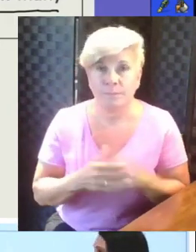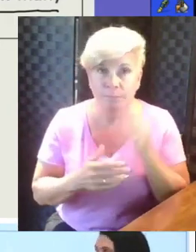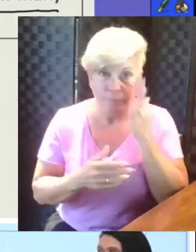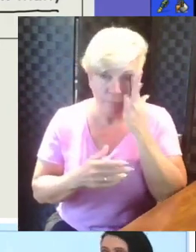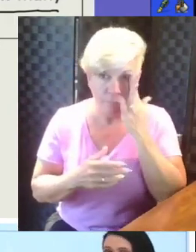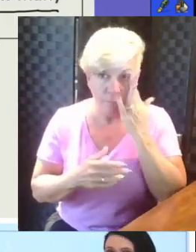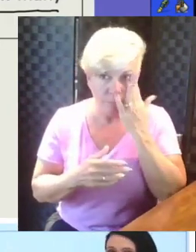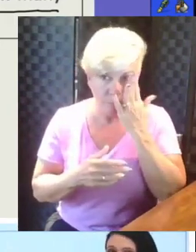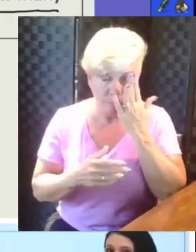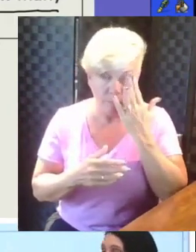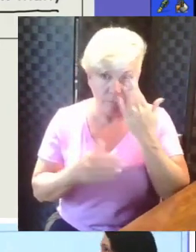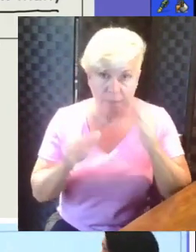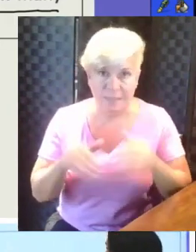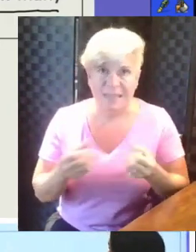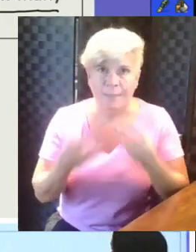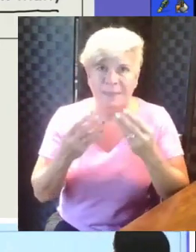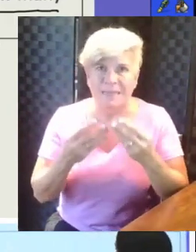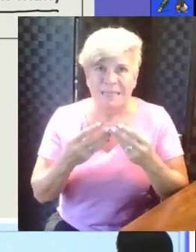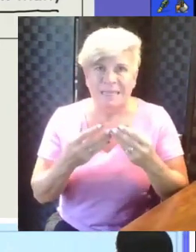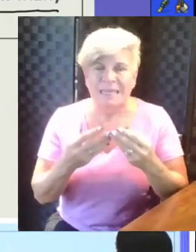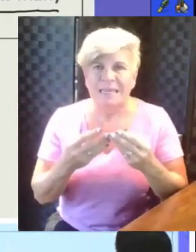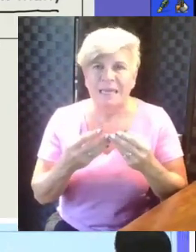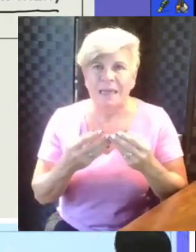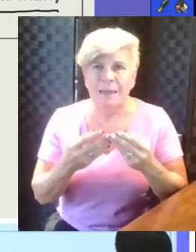How many pipe cleaners did Kendrick have?